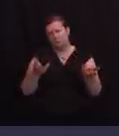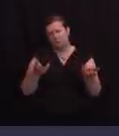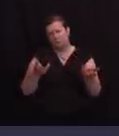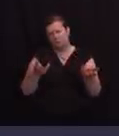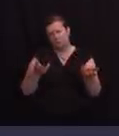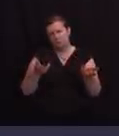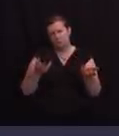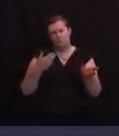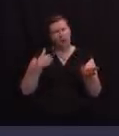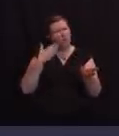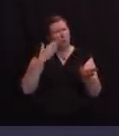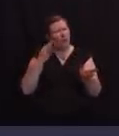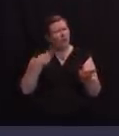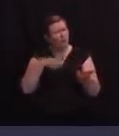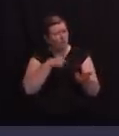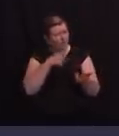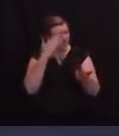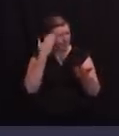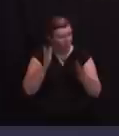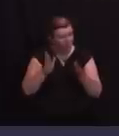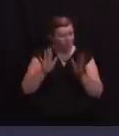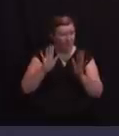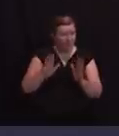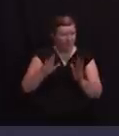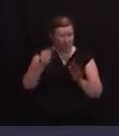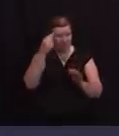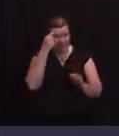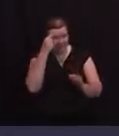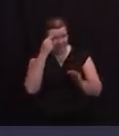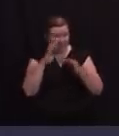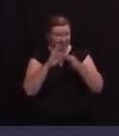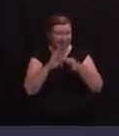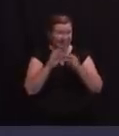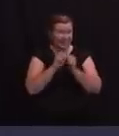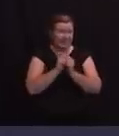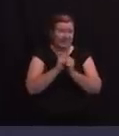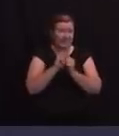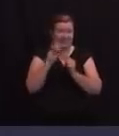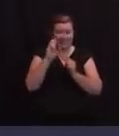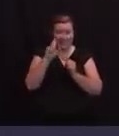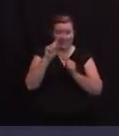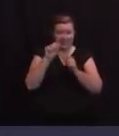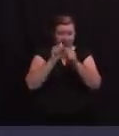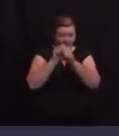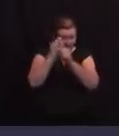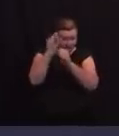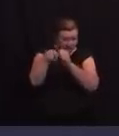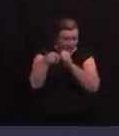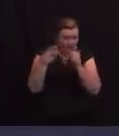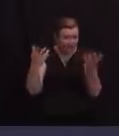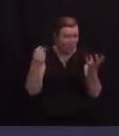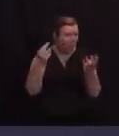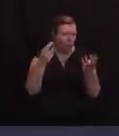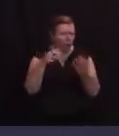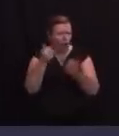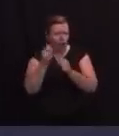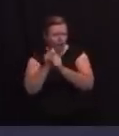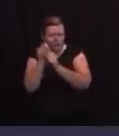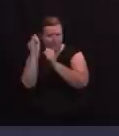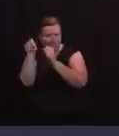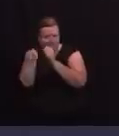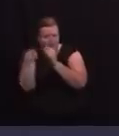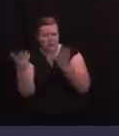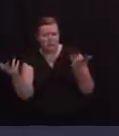don't know, but do you think this is linked to the Delta variant or some other variant? Is